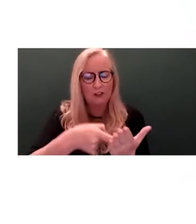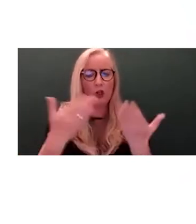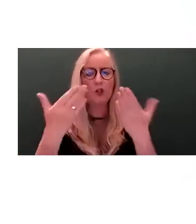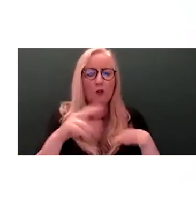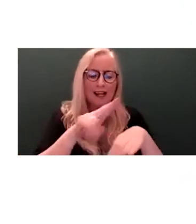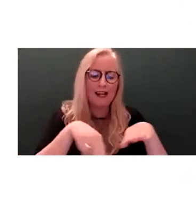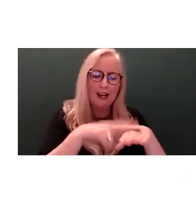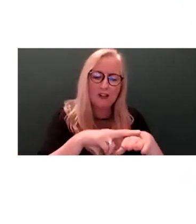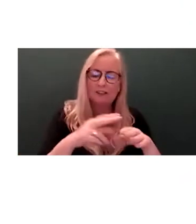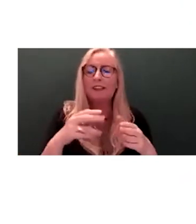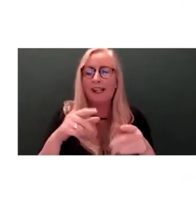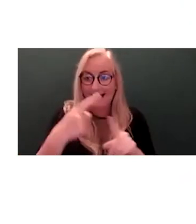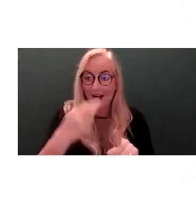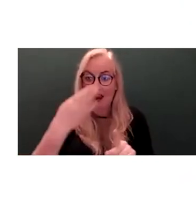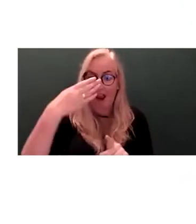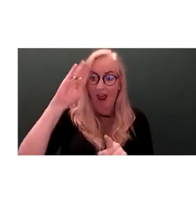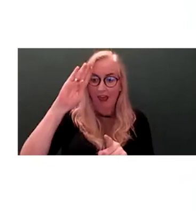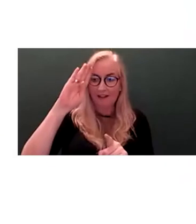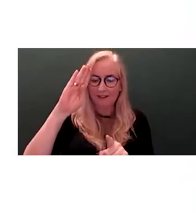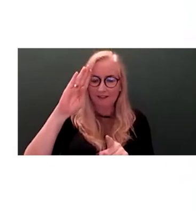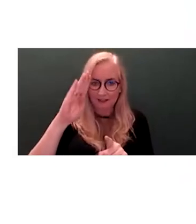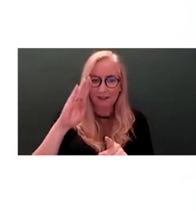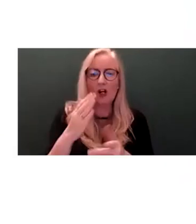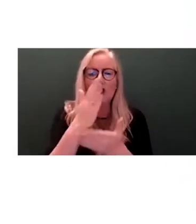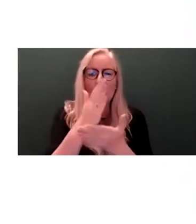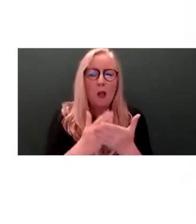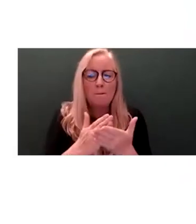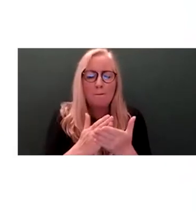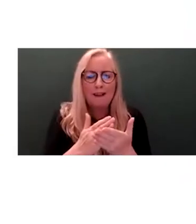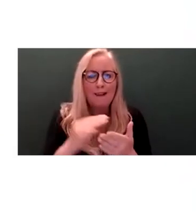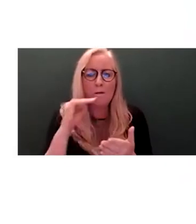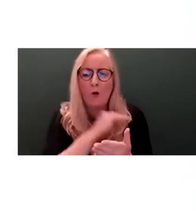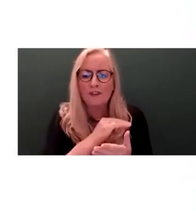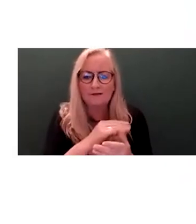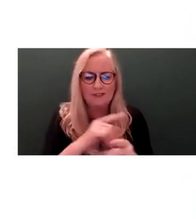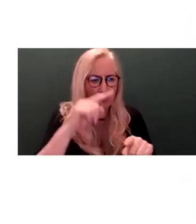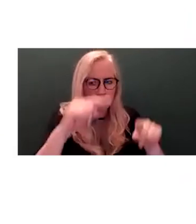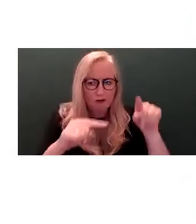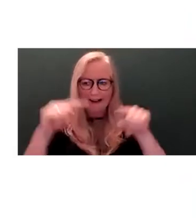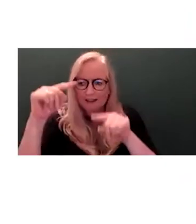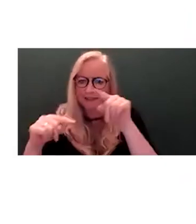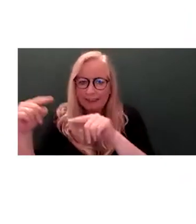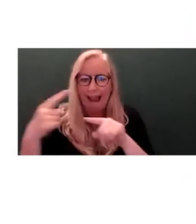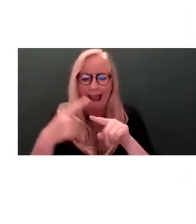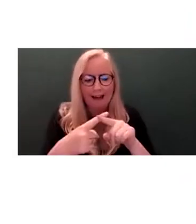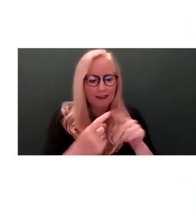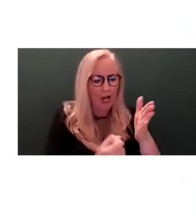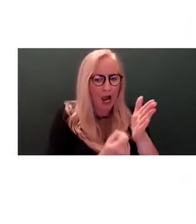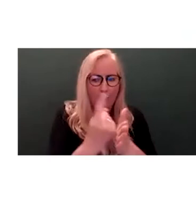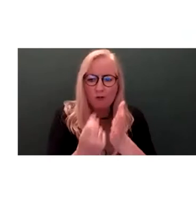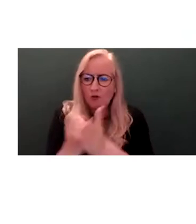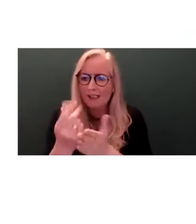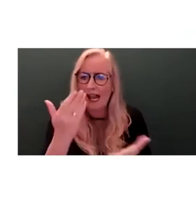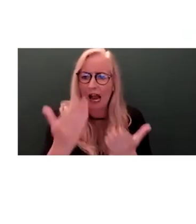national policymakers in Ireland with the diagnosis of some of the key trends and untapped opportunities with regard to how